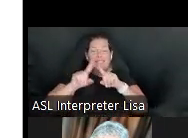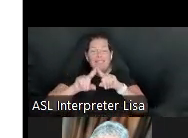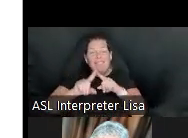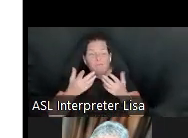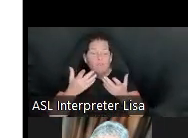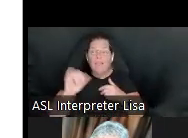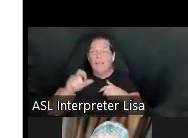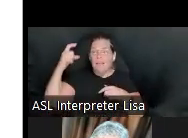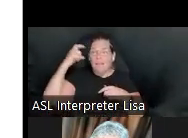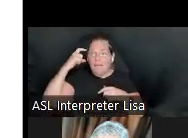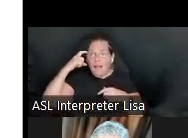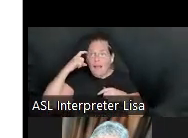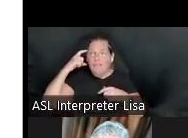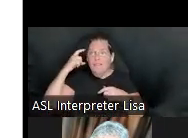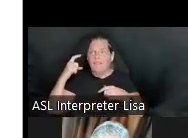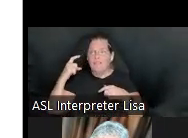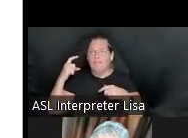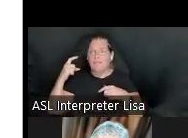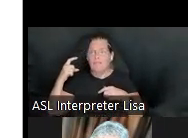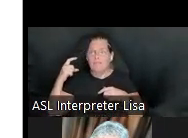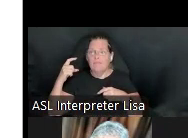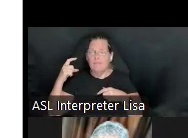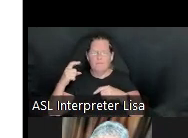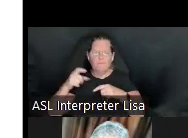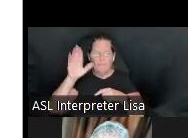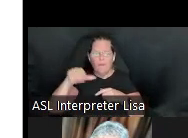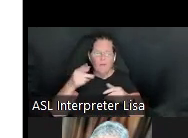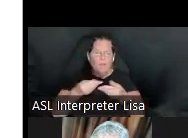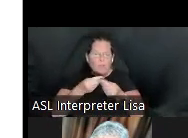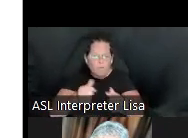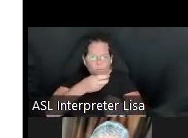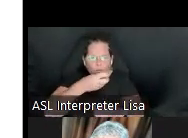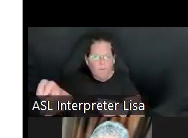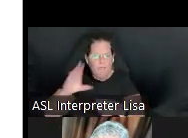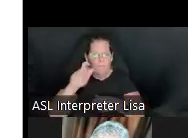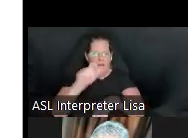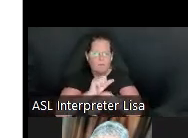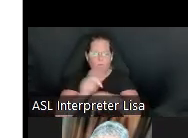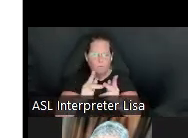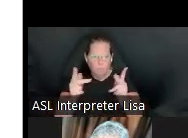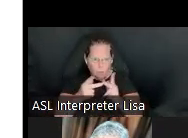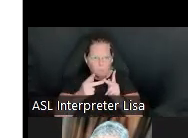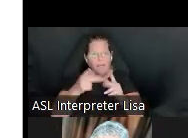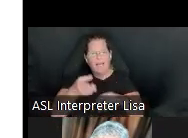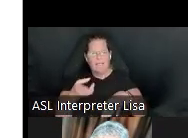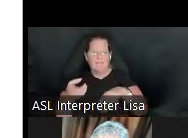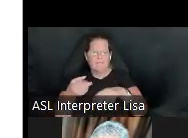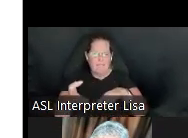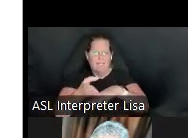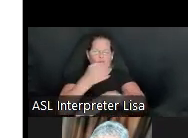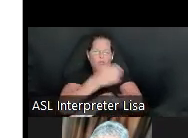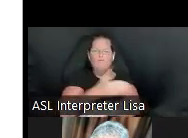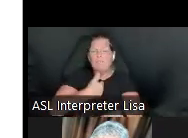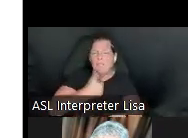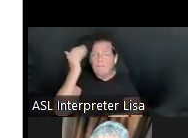issues may interfere with a smooth transition back to the workplace, and increase in self-awareness